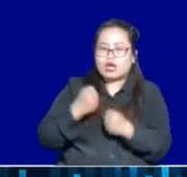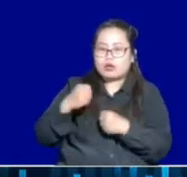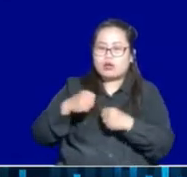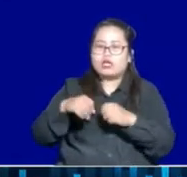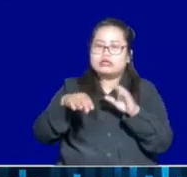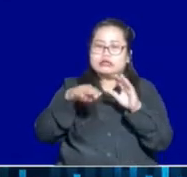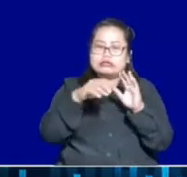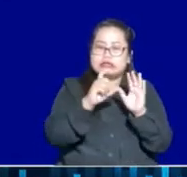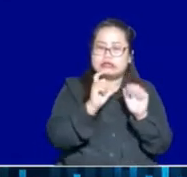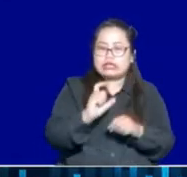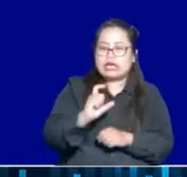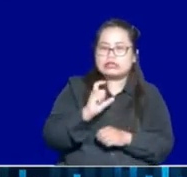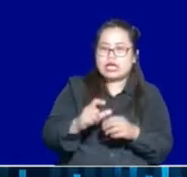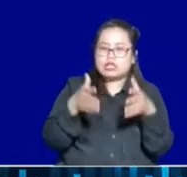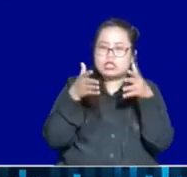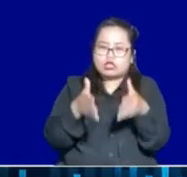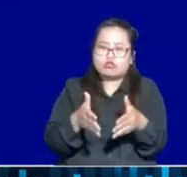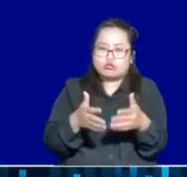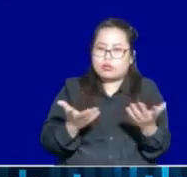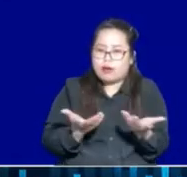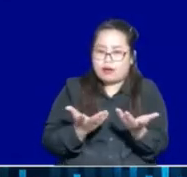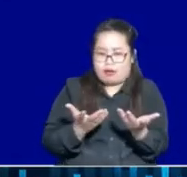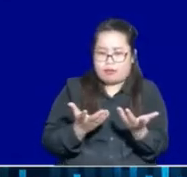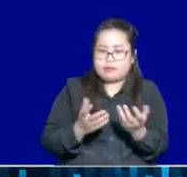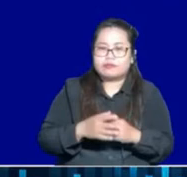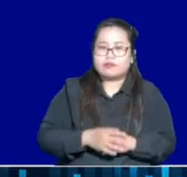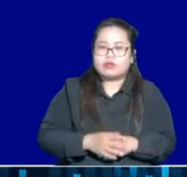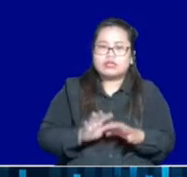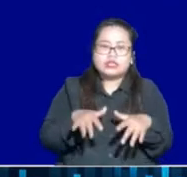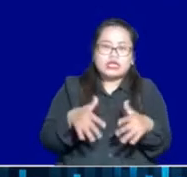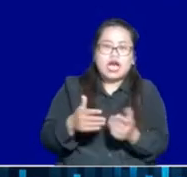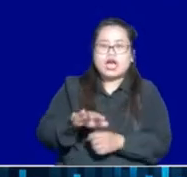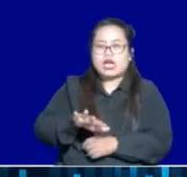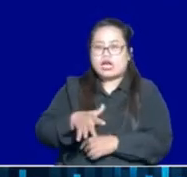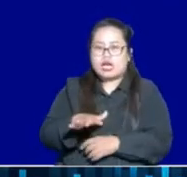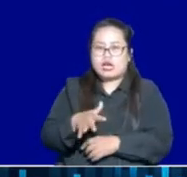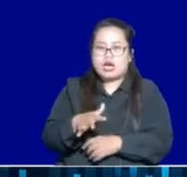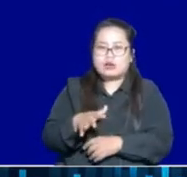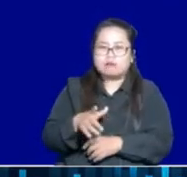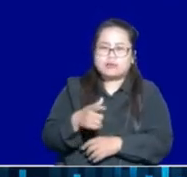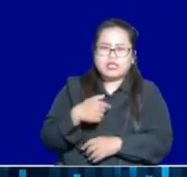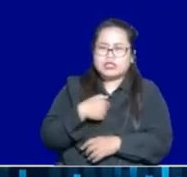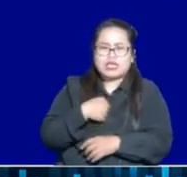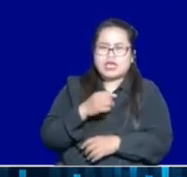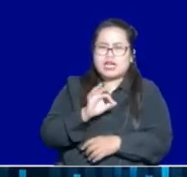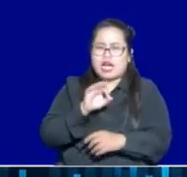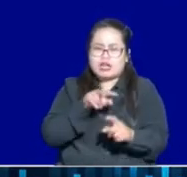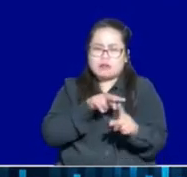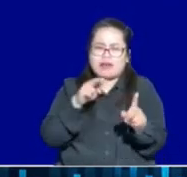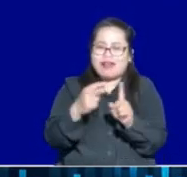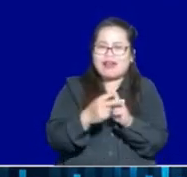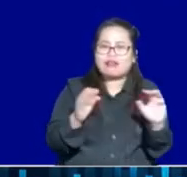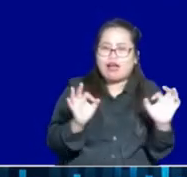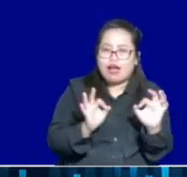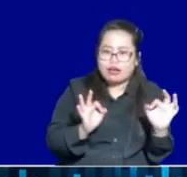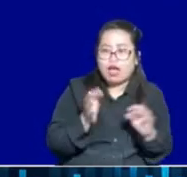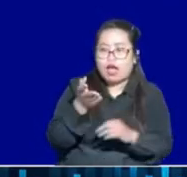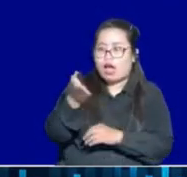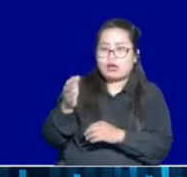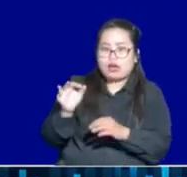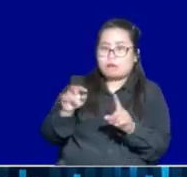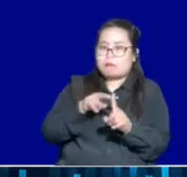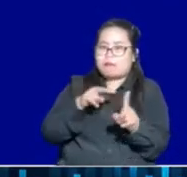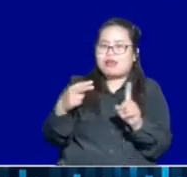and the protocols with something you and I don't have, which is the ability to look into the mouth and see things we otherwise wouldn't